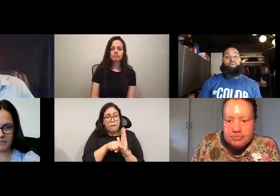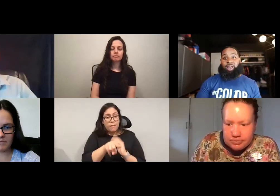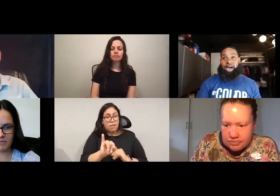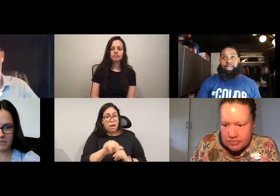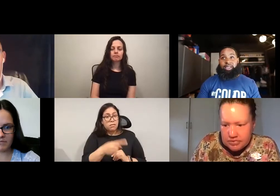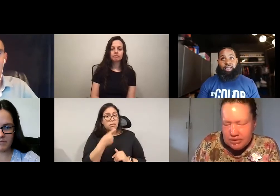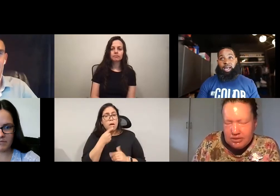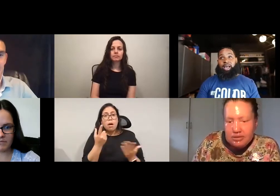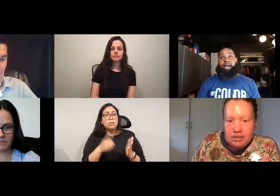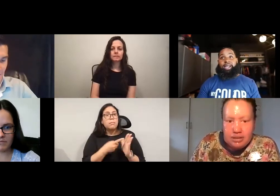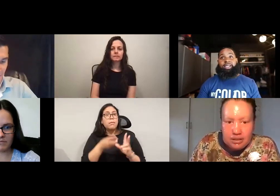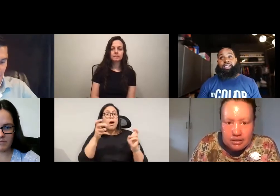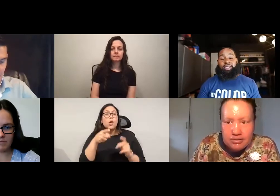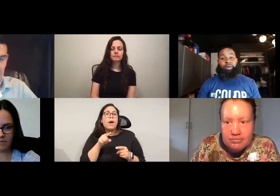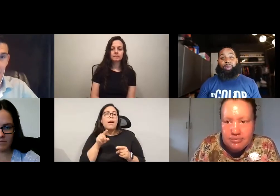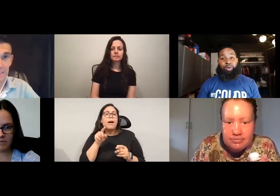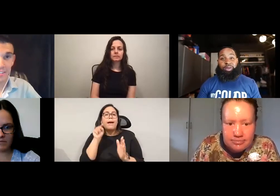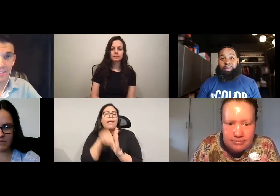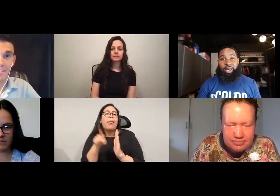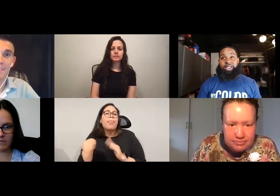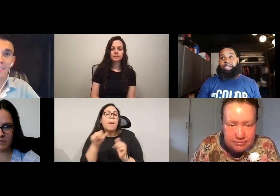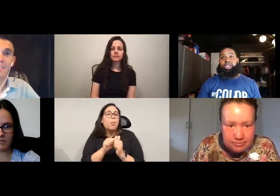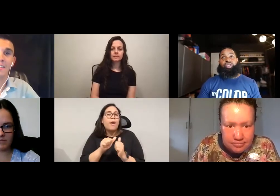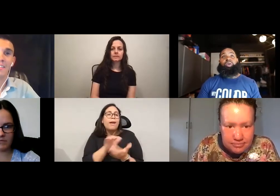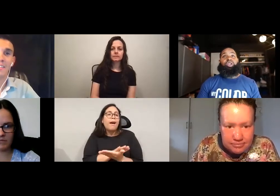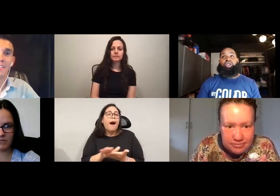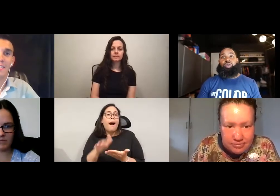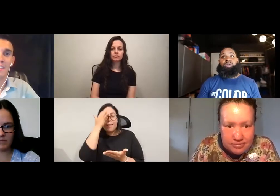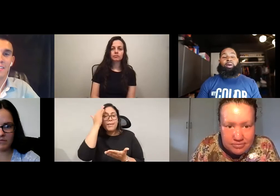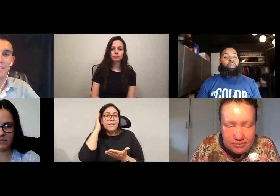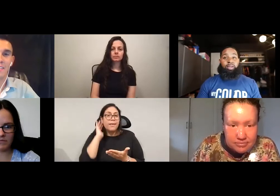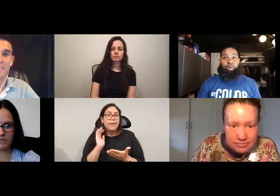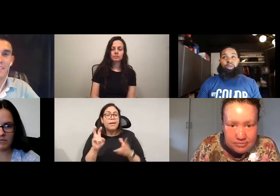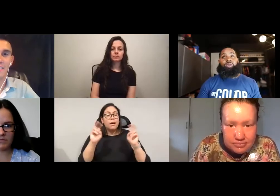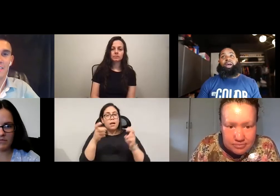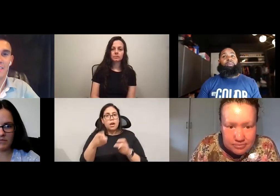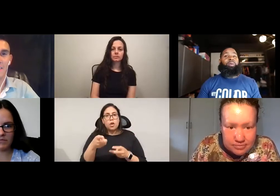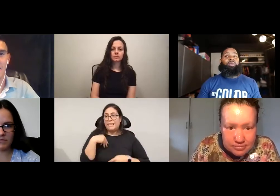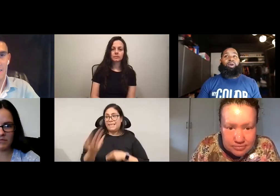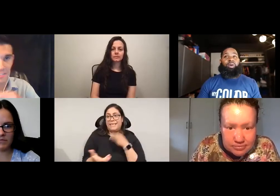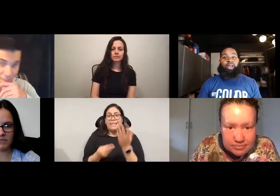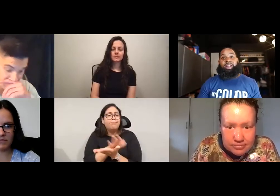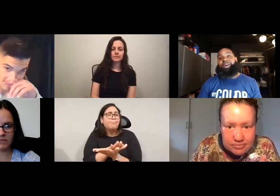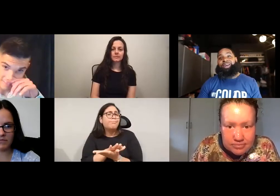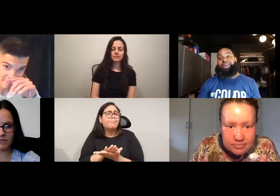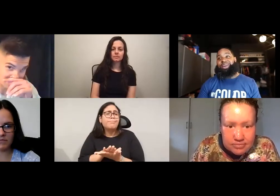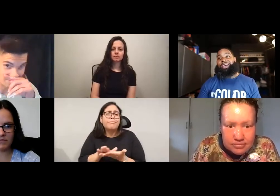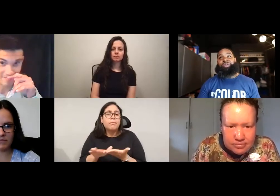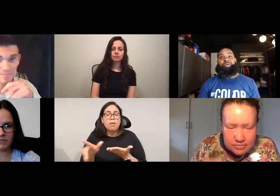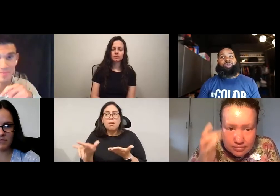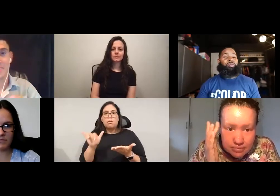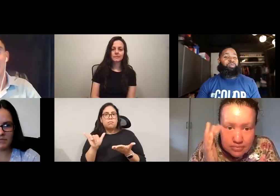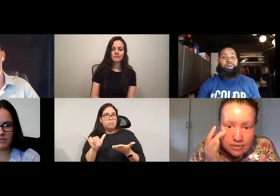kill them with kindness. Kindness is the most amazing thing that you can do, because when you let people know that they're